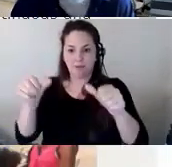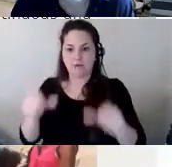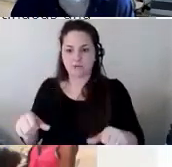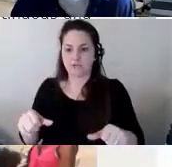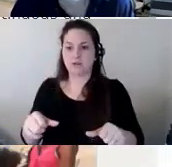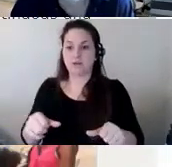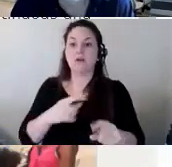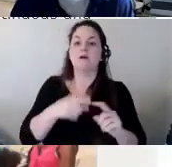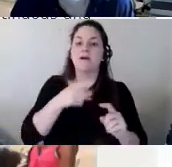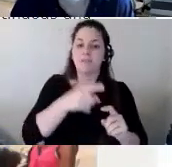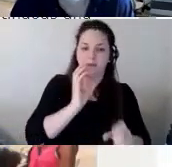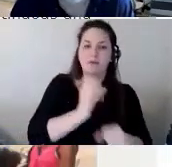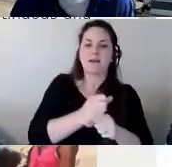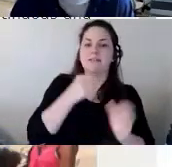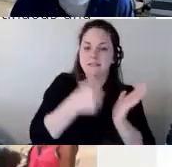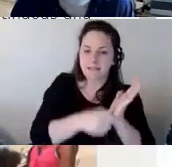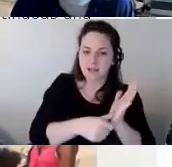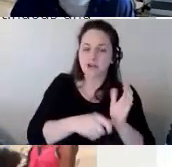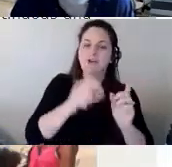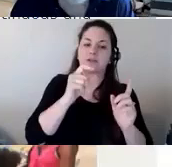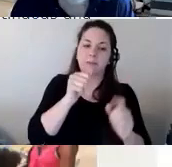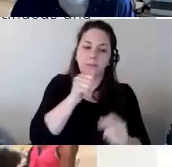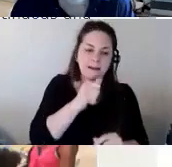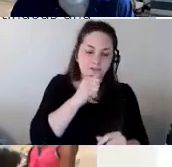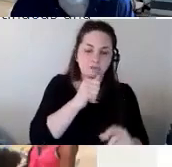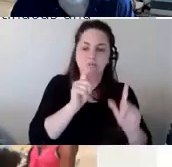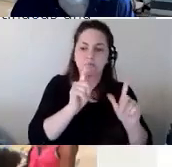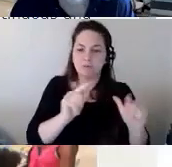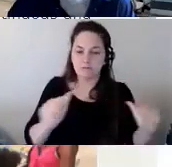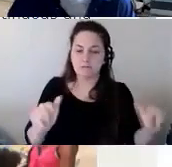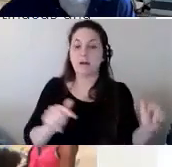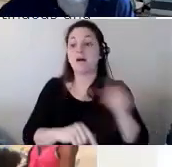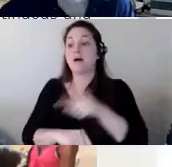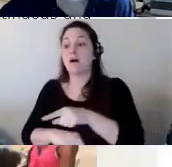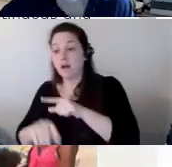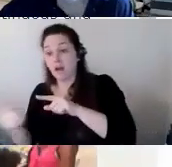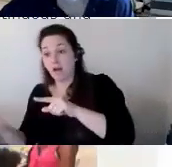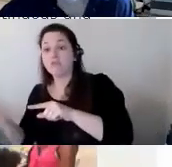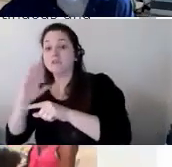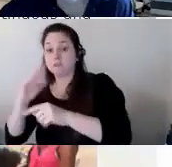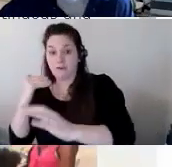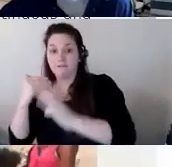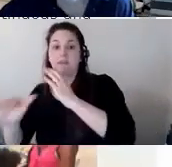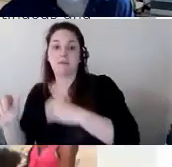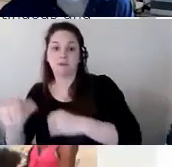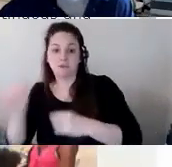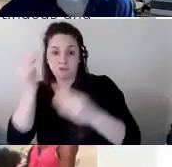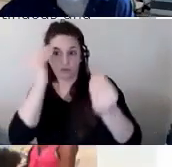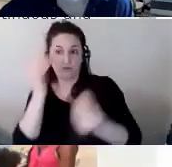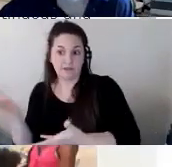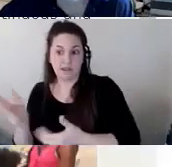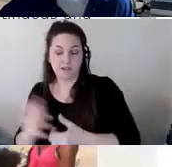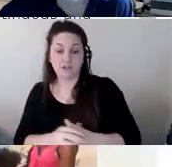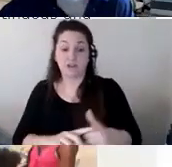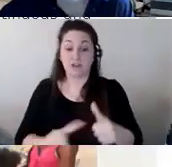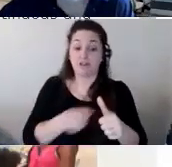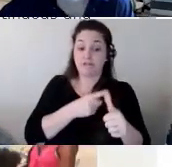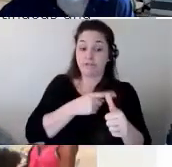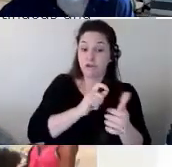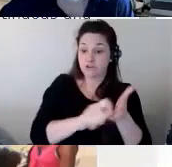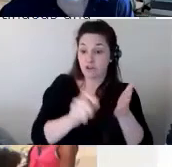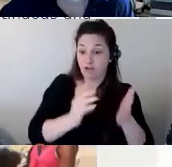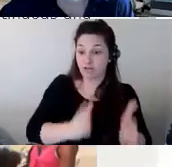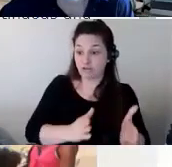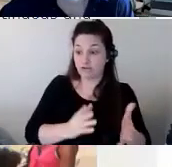get the letter, they'll get the password, the others will get that notification. The first author, if